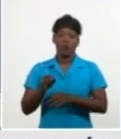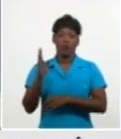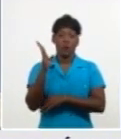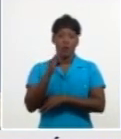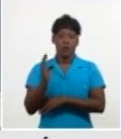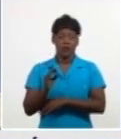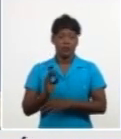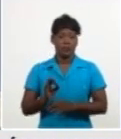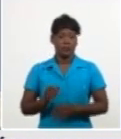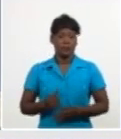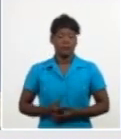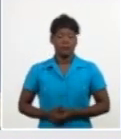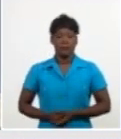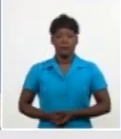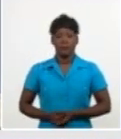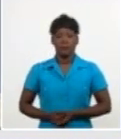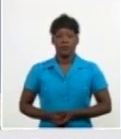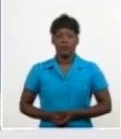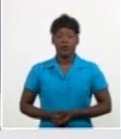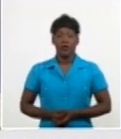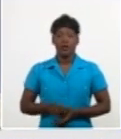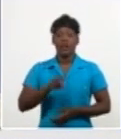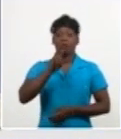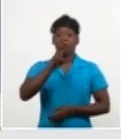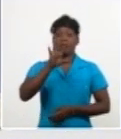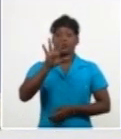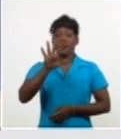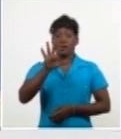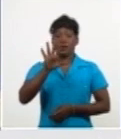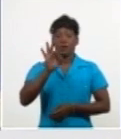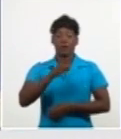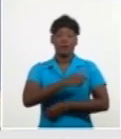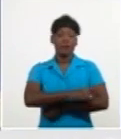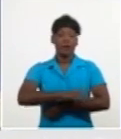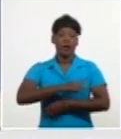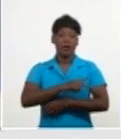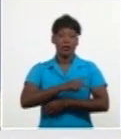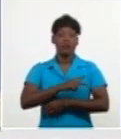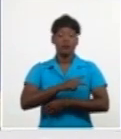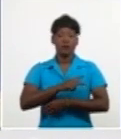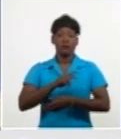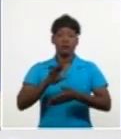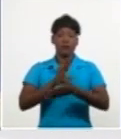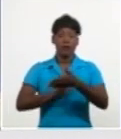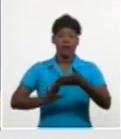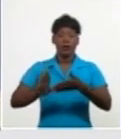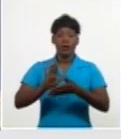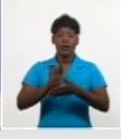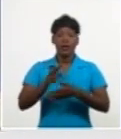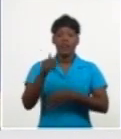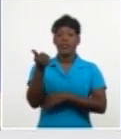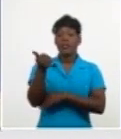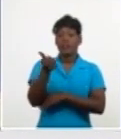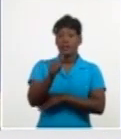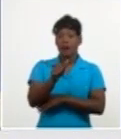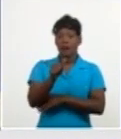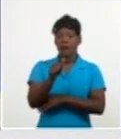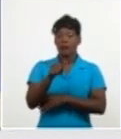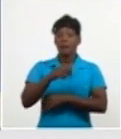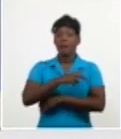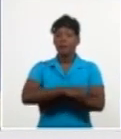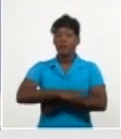35 countries of the region of Americas, there are 10 with a lethality rate higher than the region's average, which is